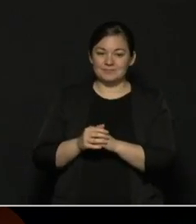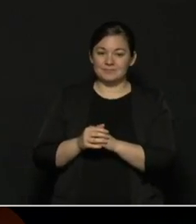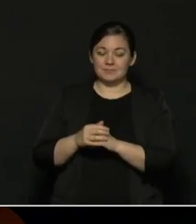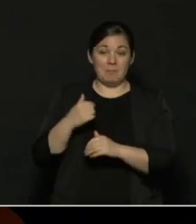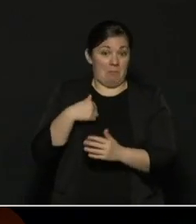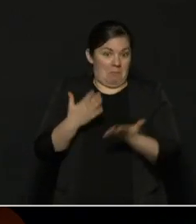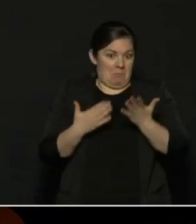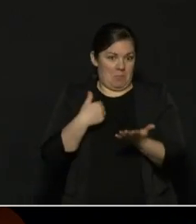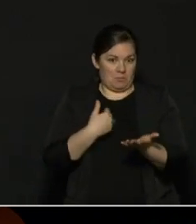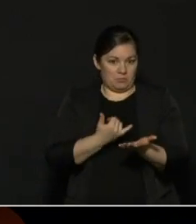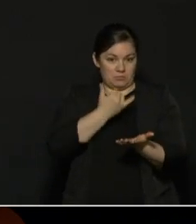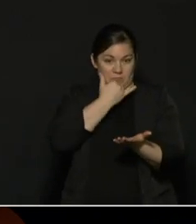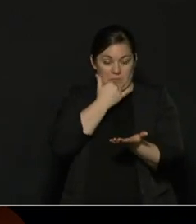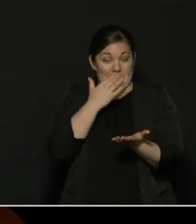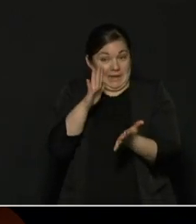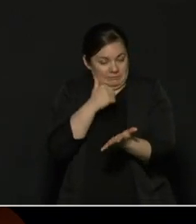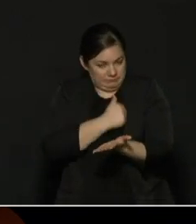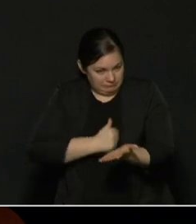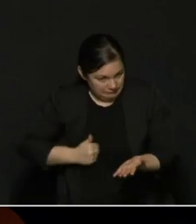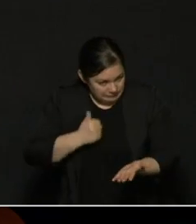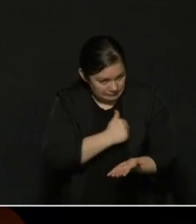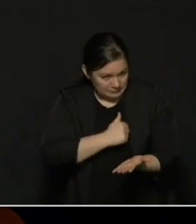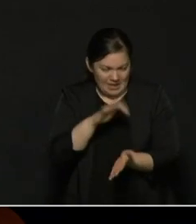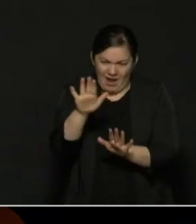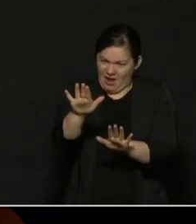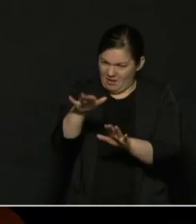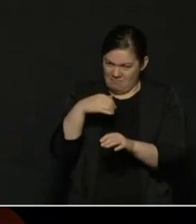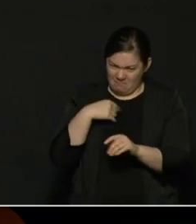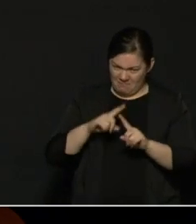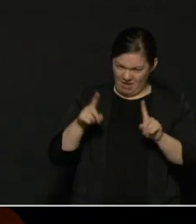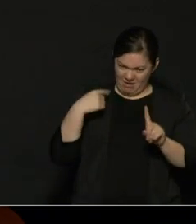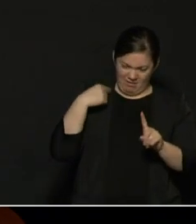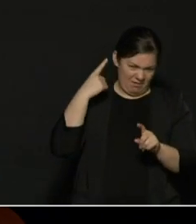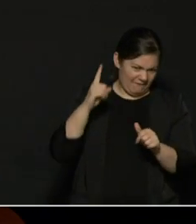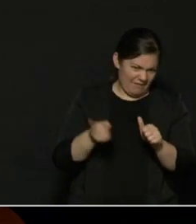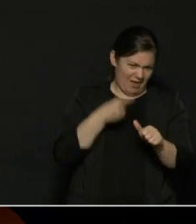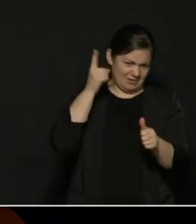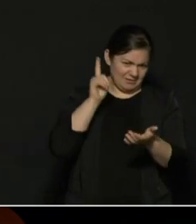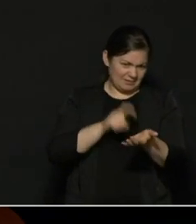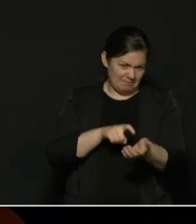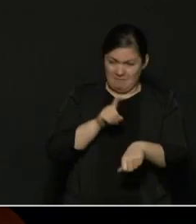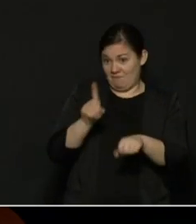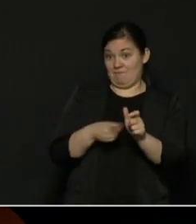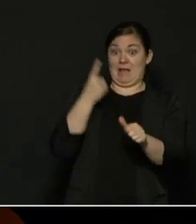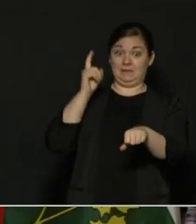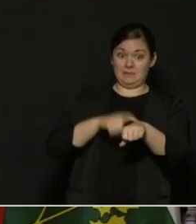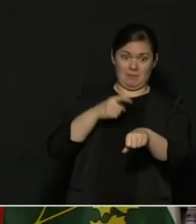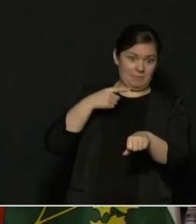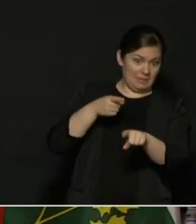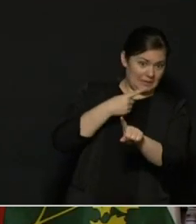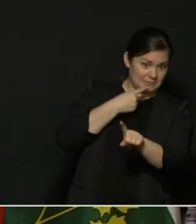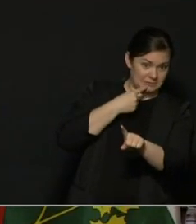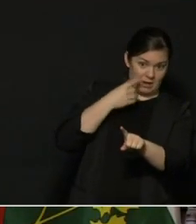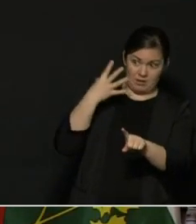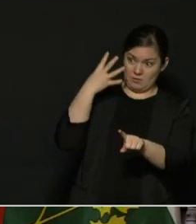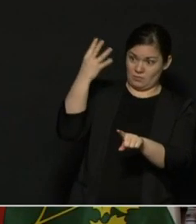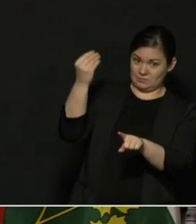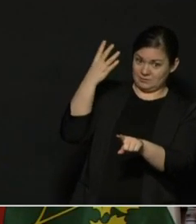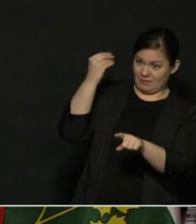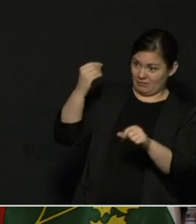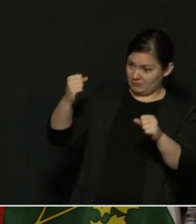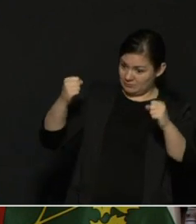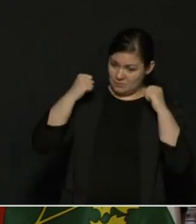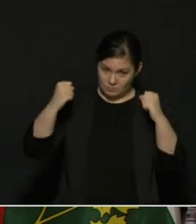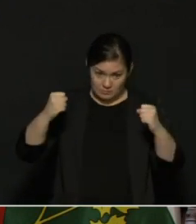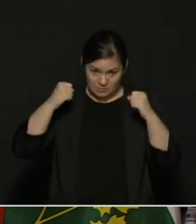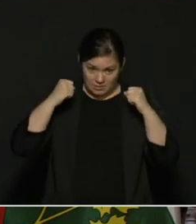if I am, but I think this is the first time I've heard you say if somebody's going to be going out and getting exercise to